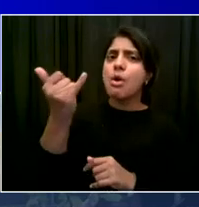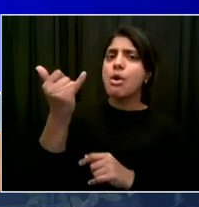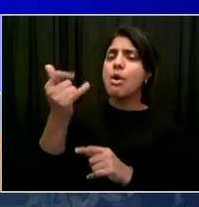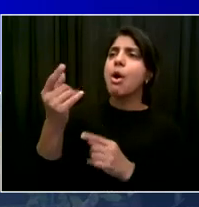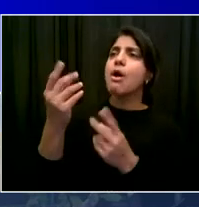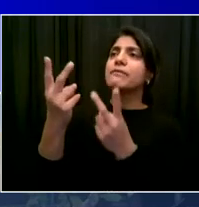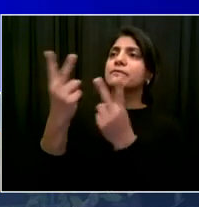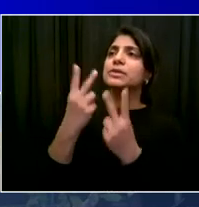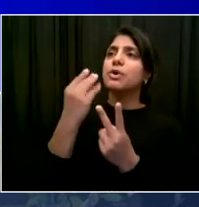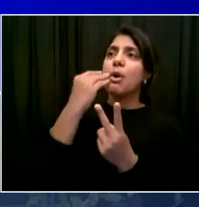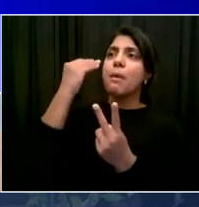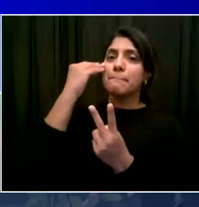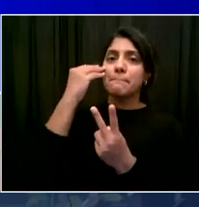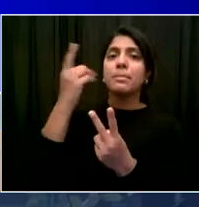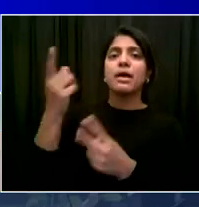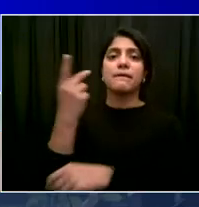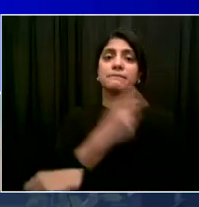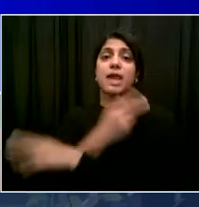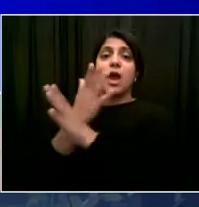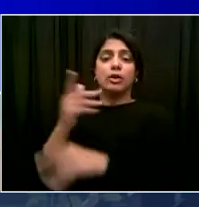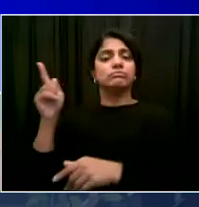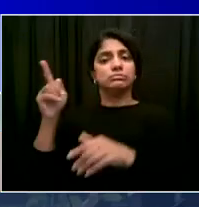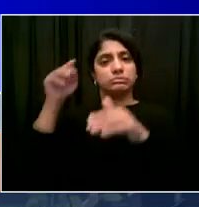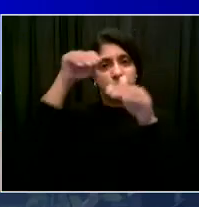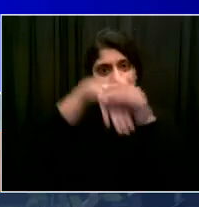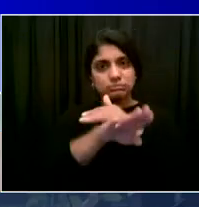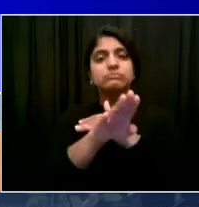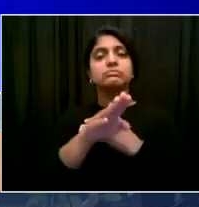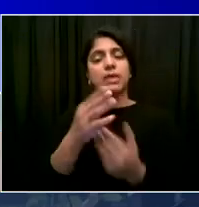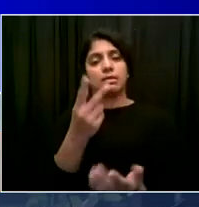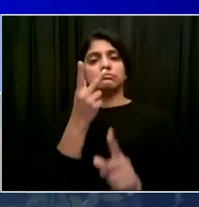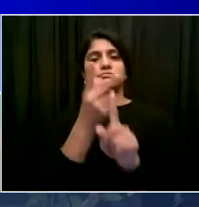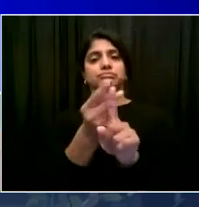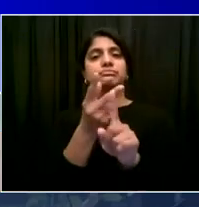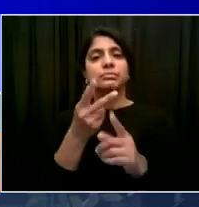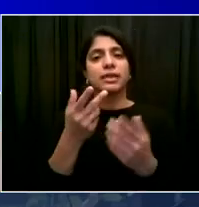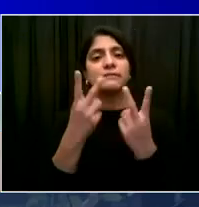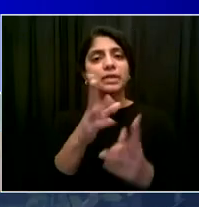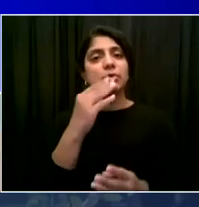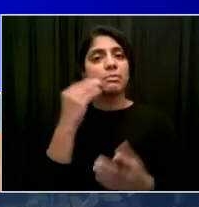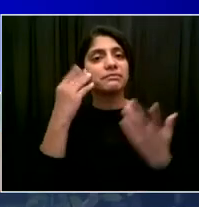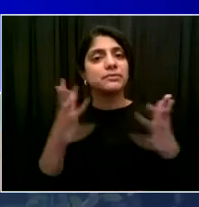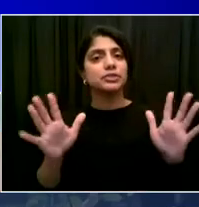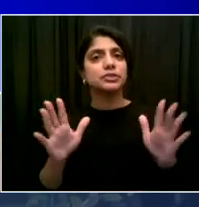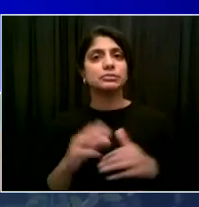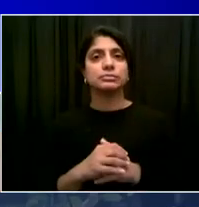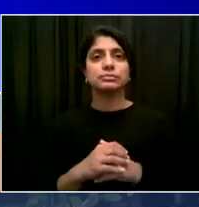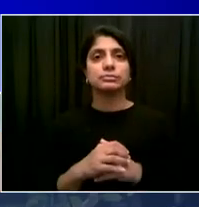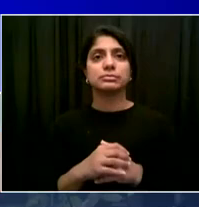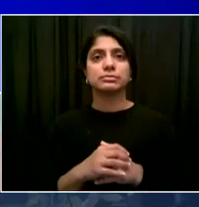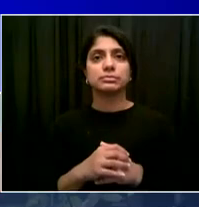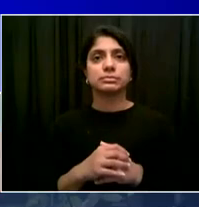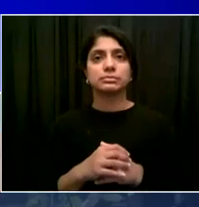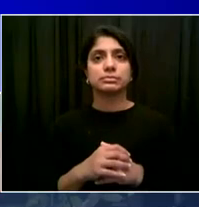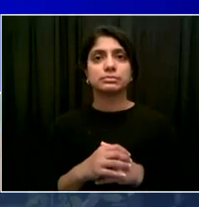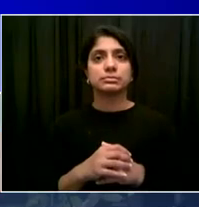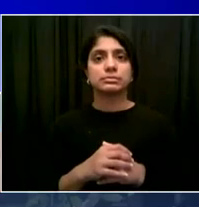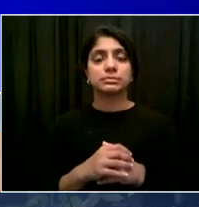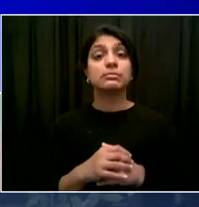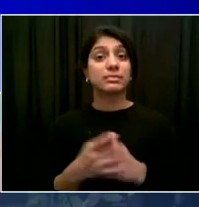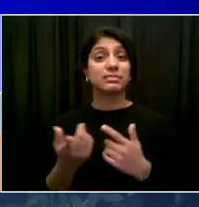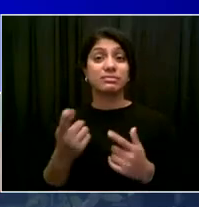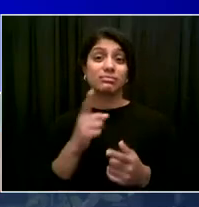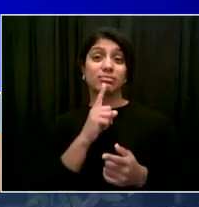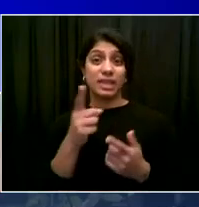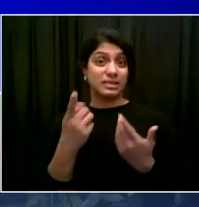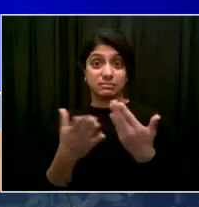team comes to you. By the way, they can provide vaccination for the whole family. Many people has want it, whether people need a first dose, a second dose,